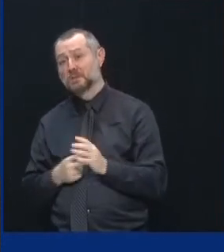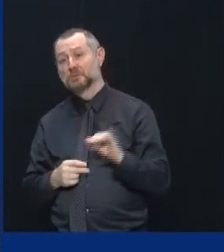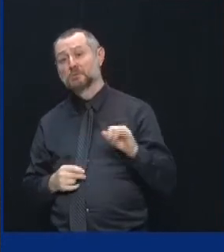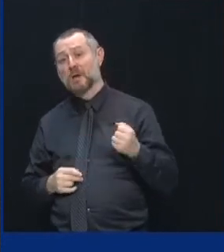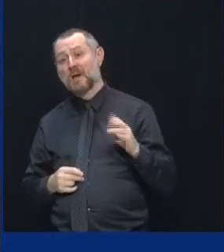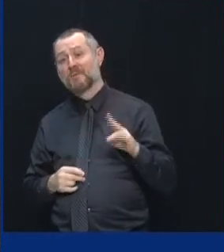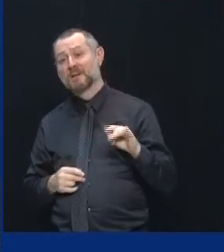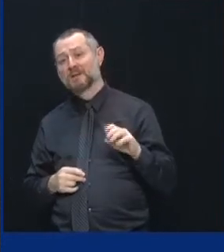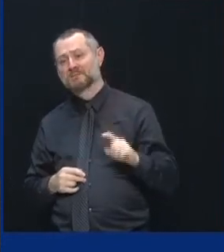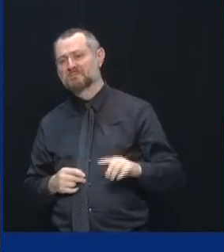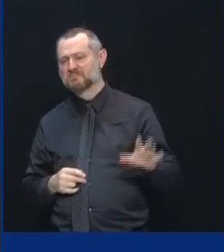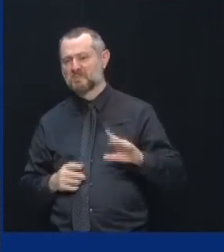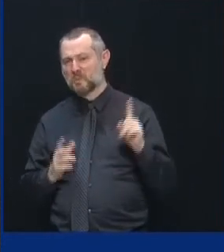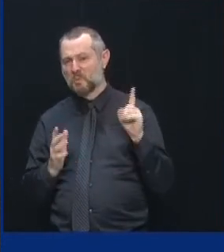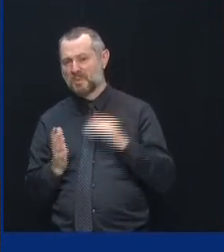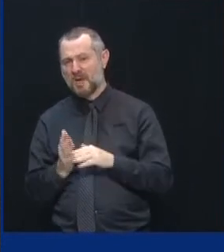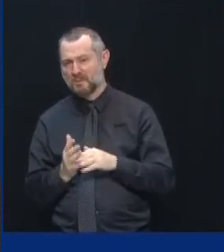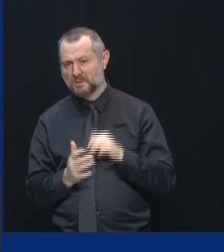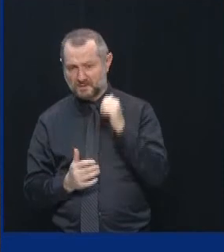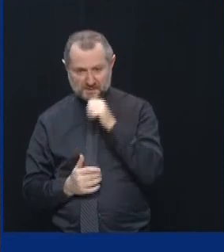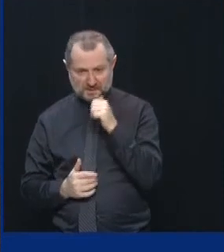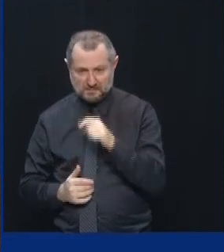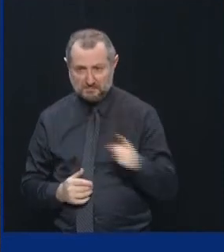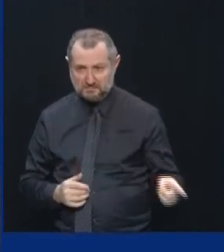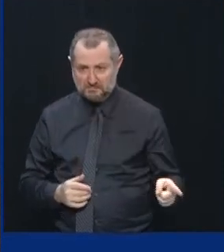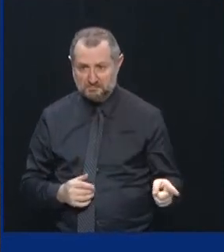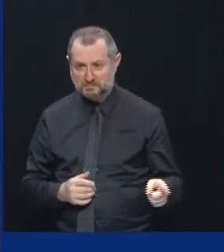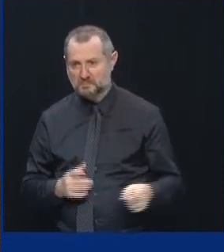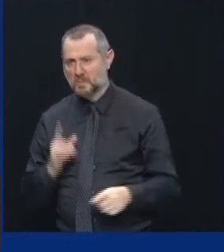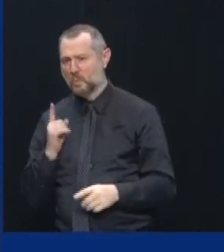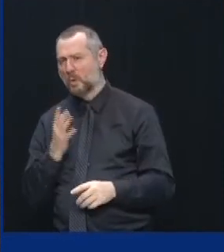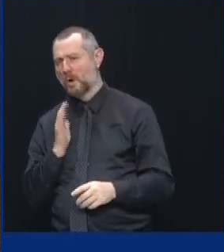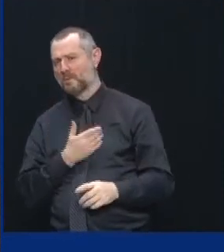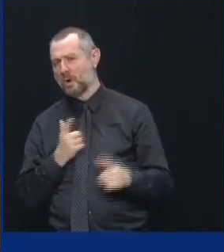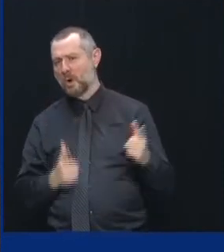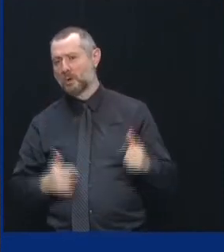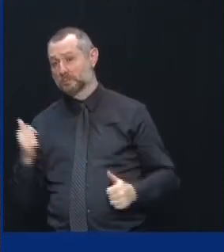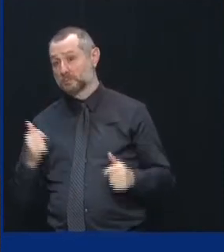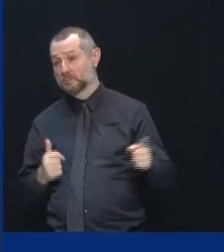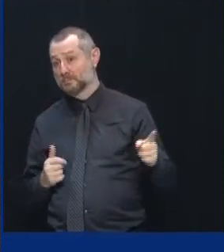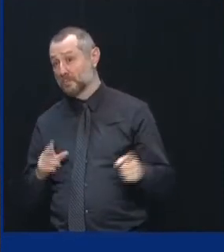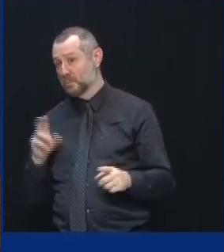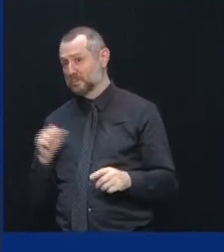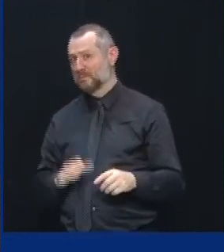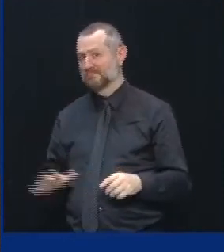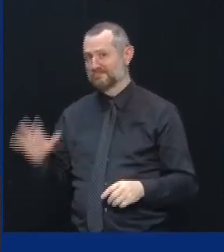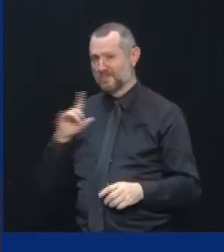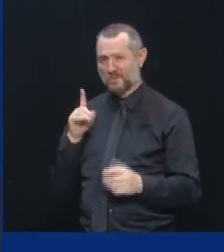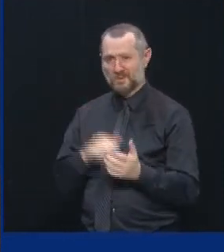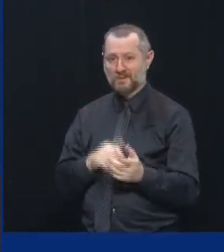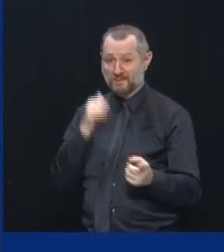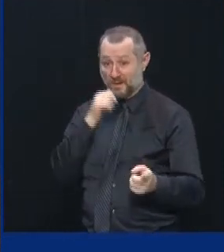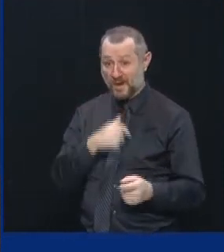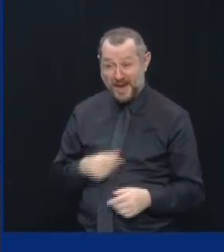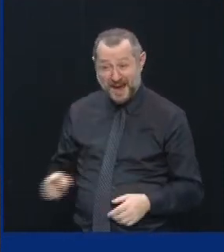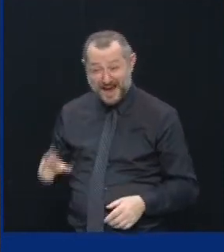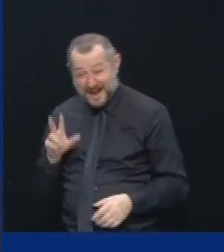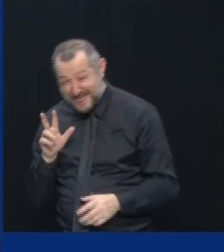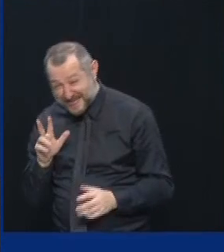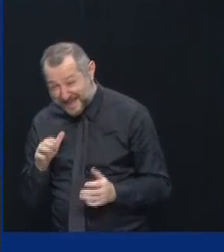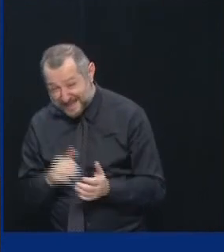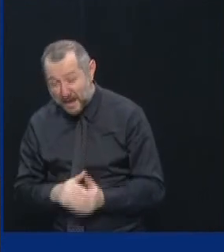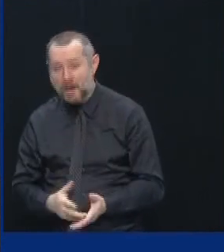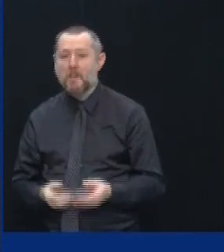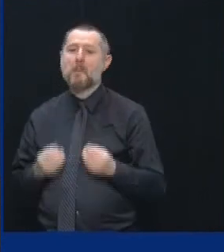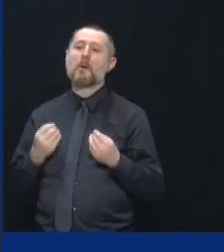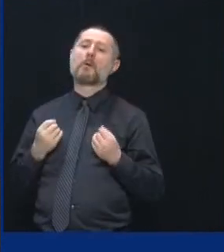per day. And that's one of the largest in the country right now. 3,000 per day is a lot. That's 15,000